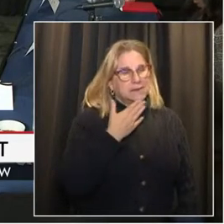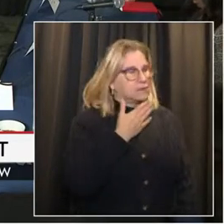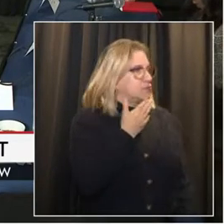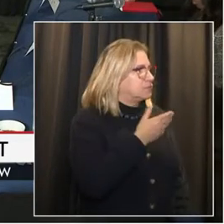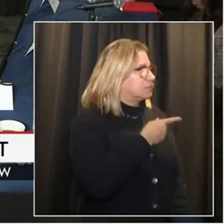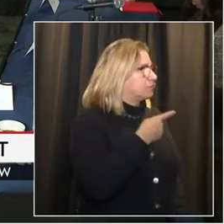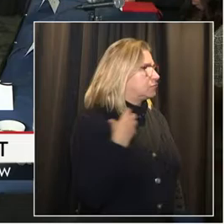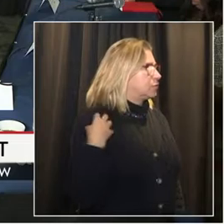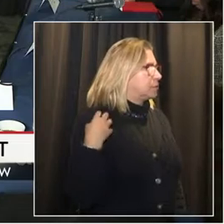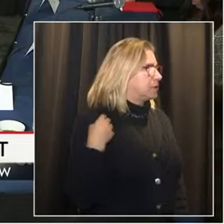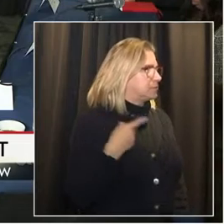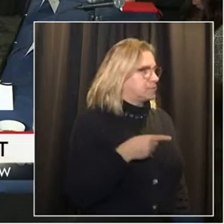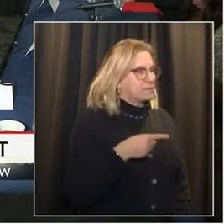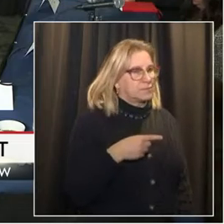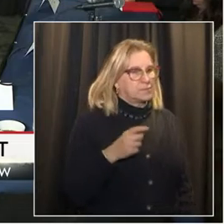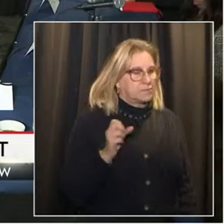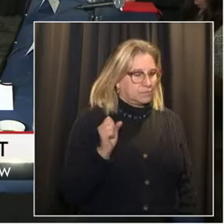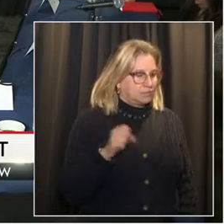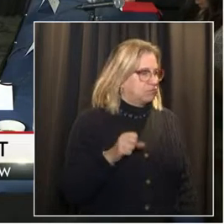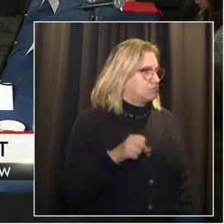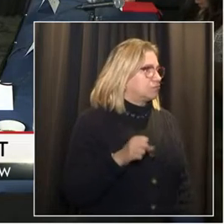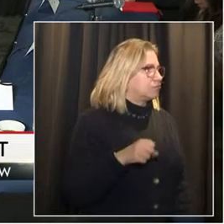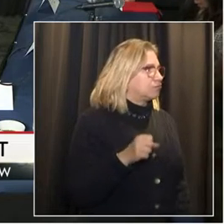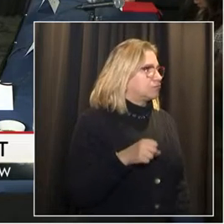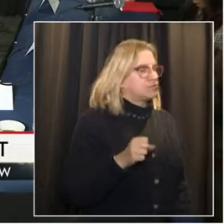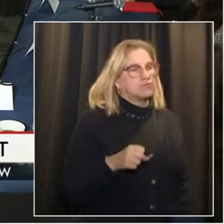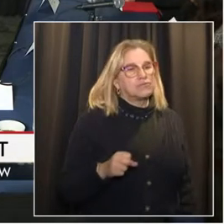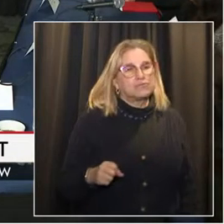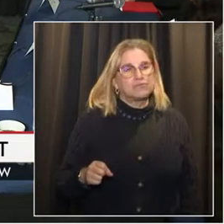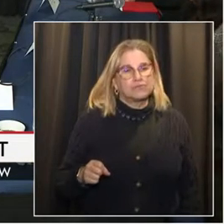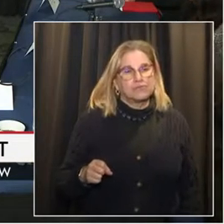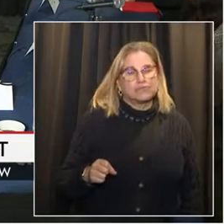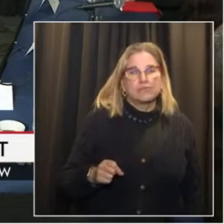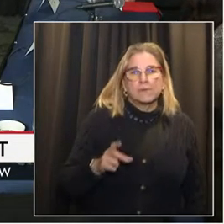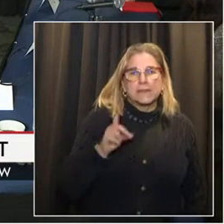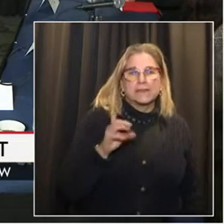Bill picked up on something I was going to raise as well, which is,